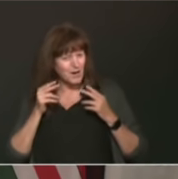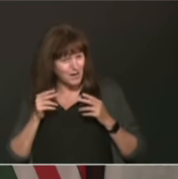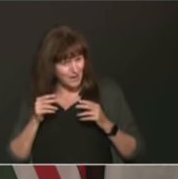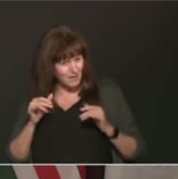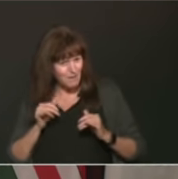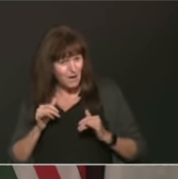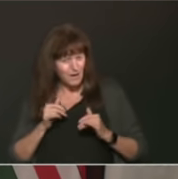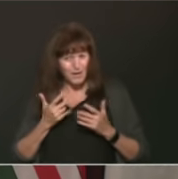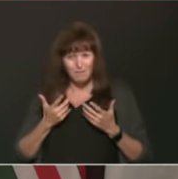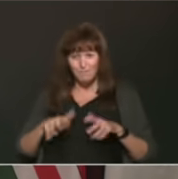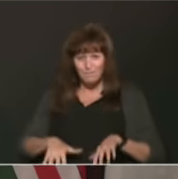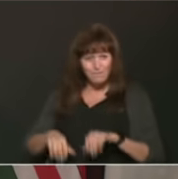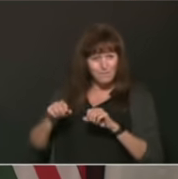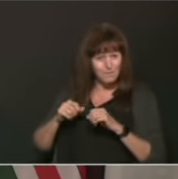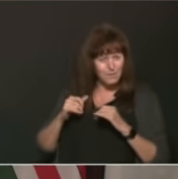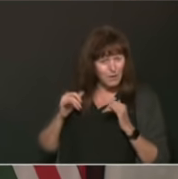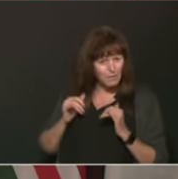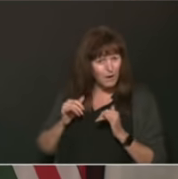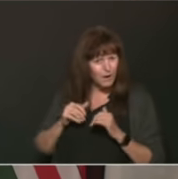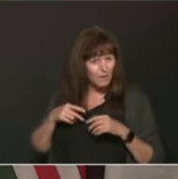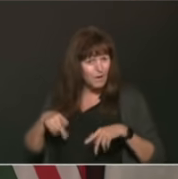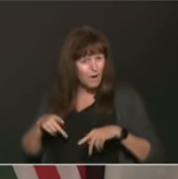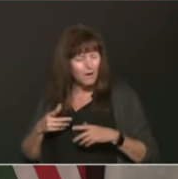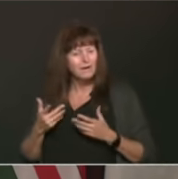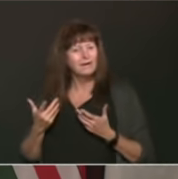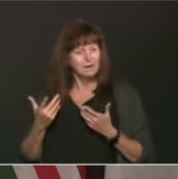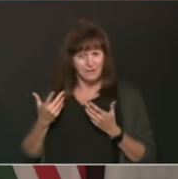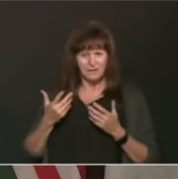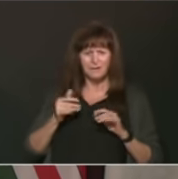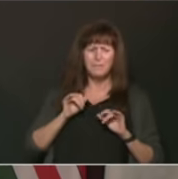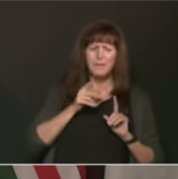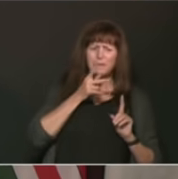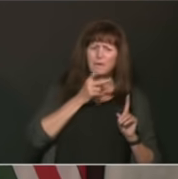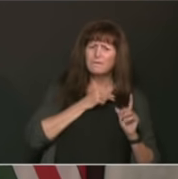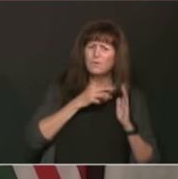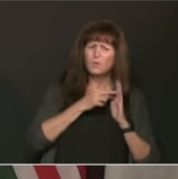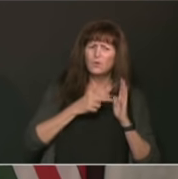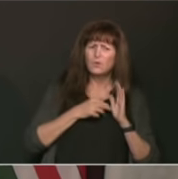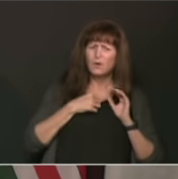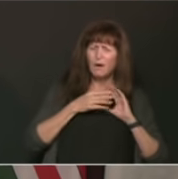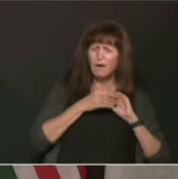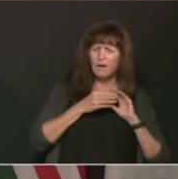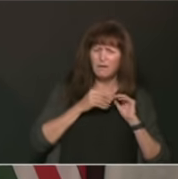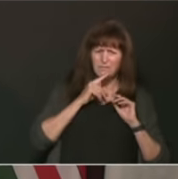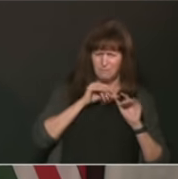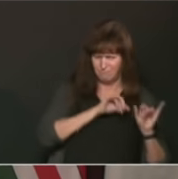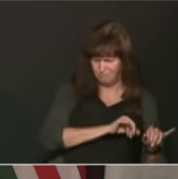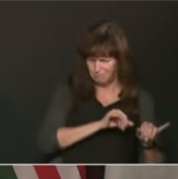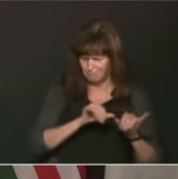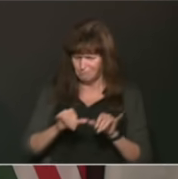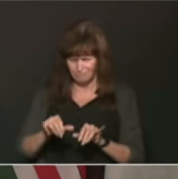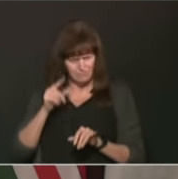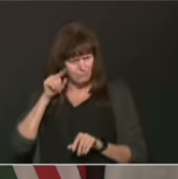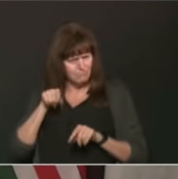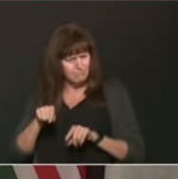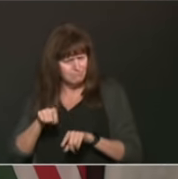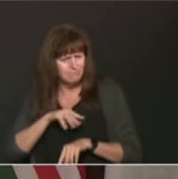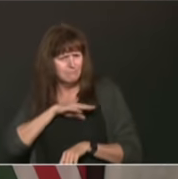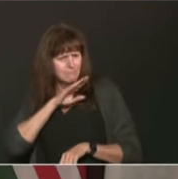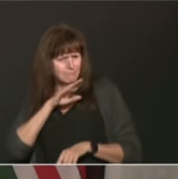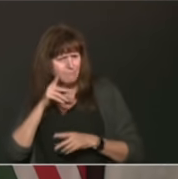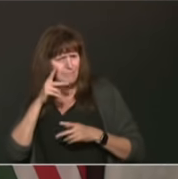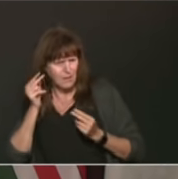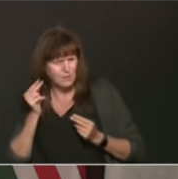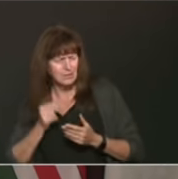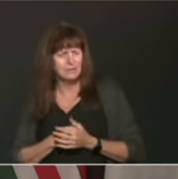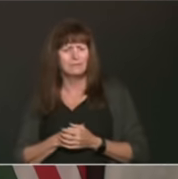I had previously outlined for Thanksgiving and other social gatherings applies to you too. And it bears repeating, if